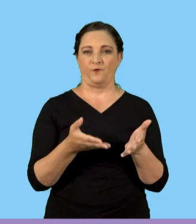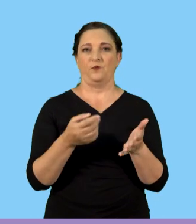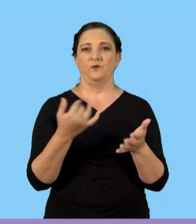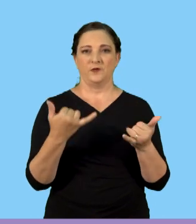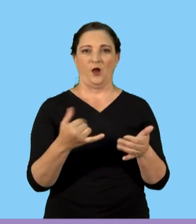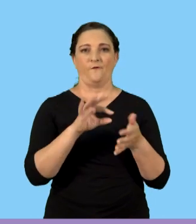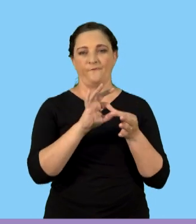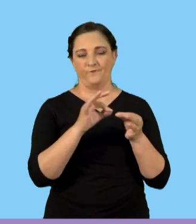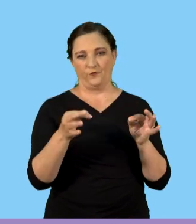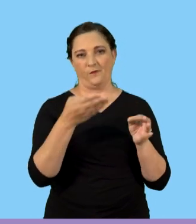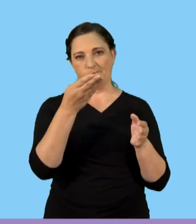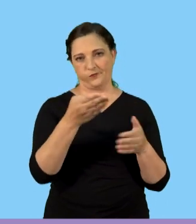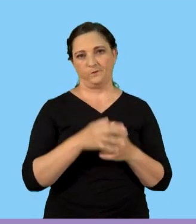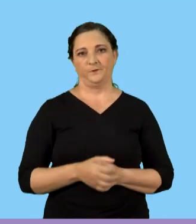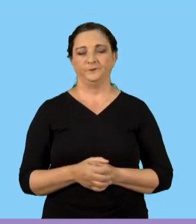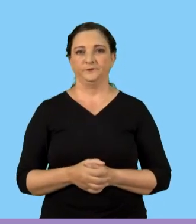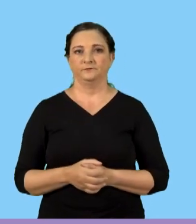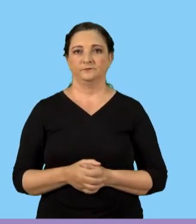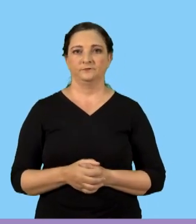this representation.